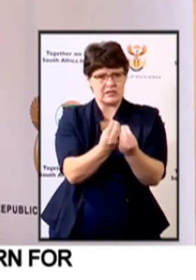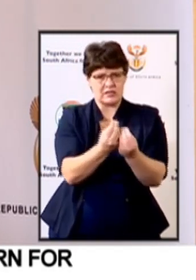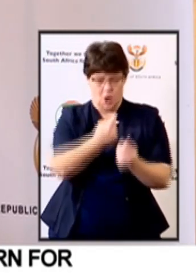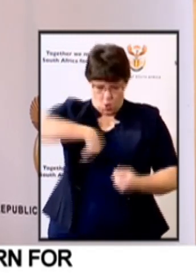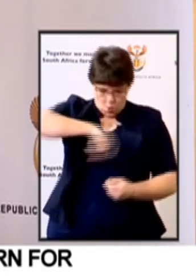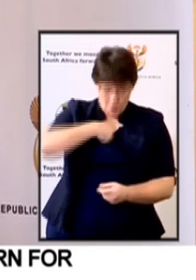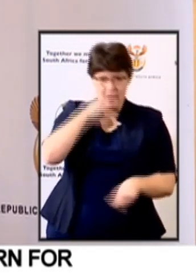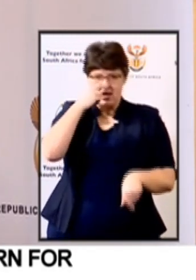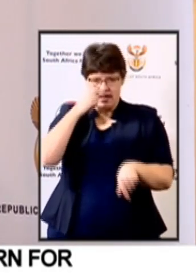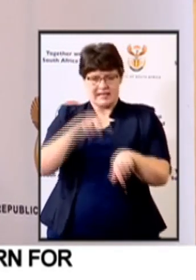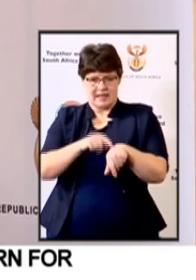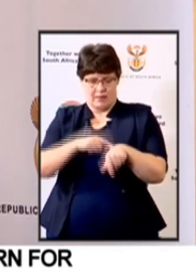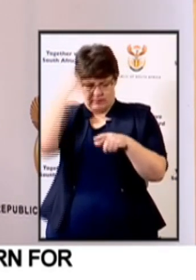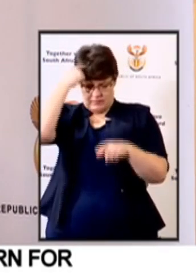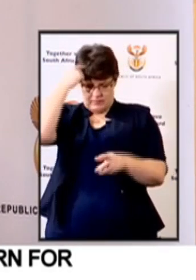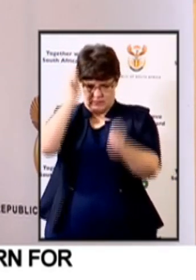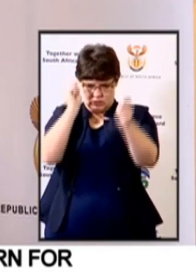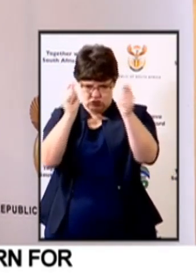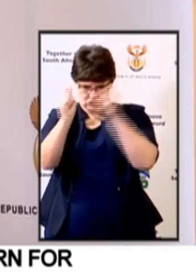Close quotes.